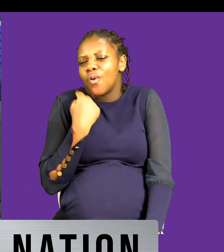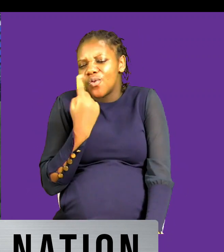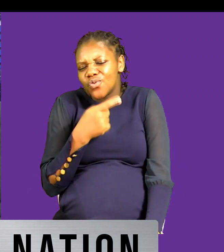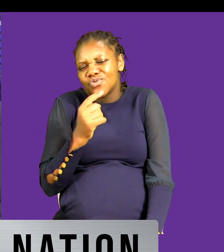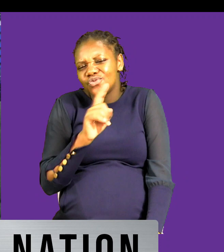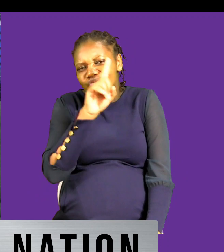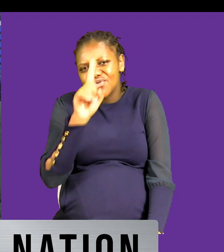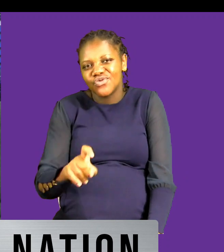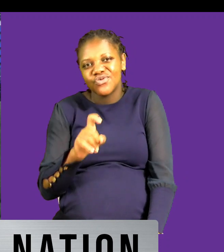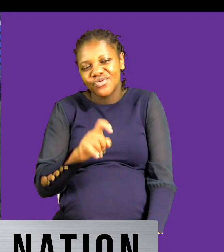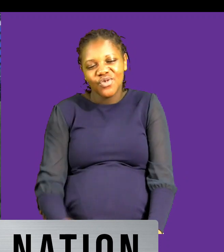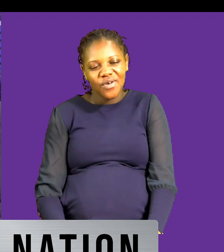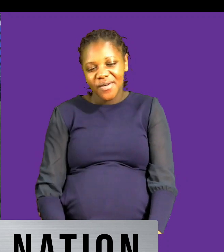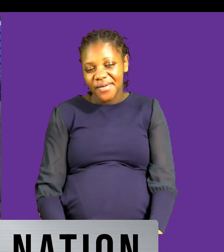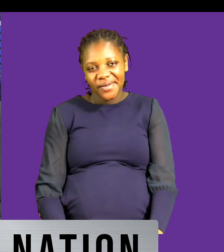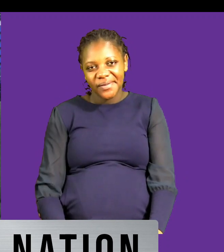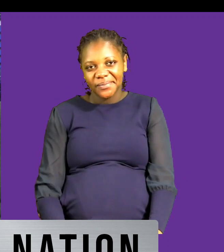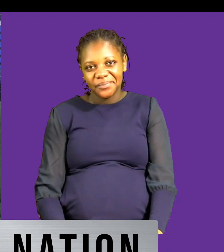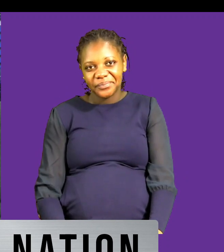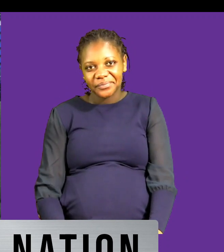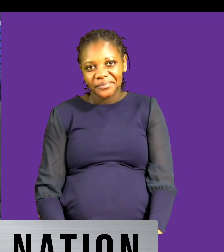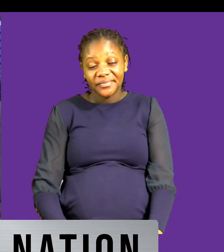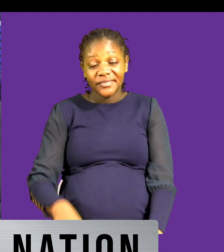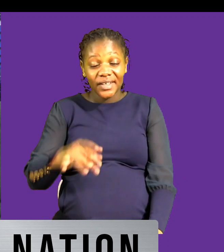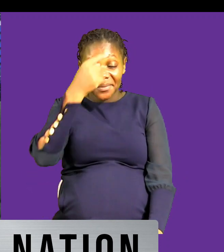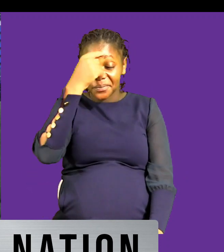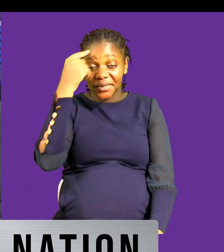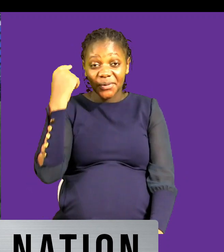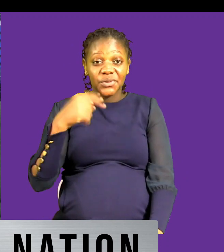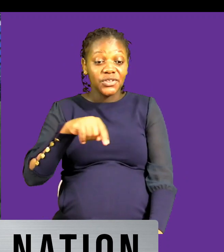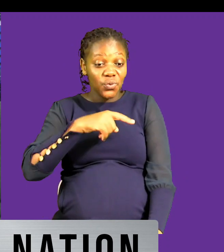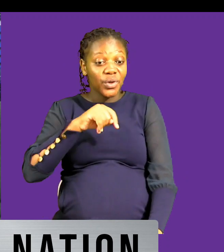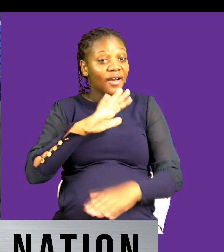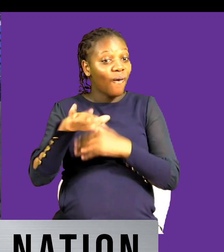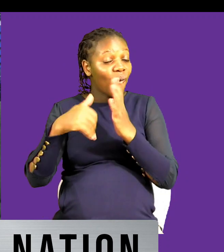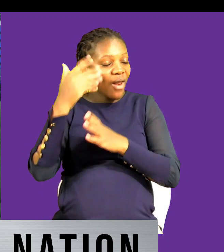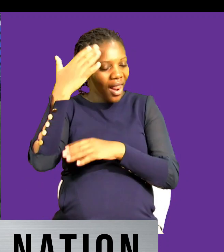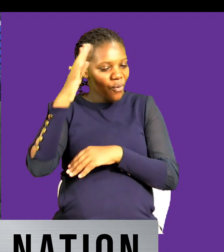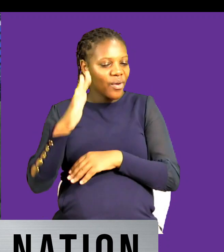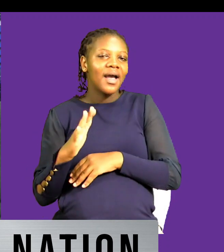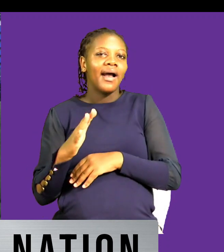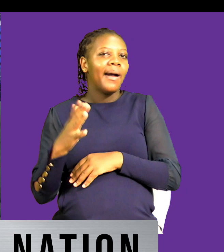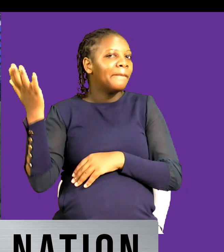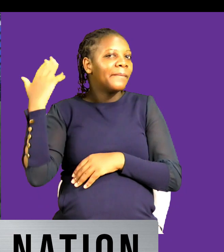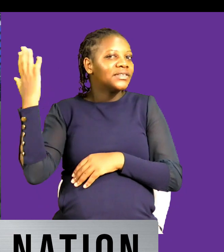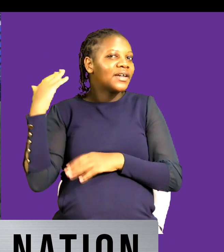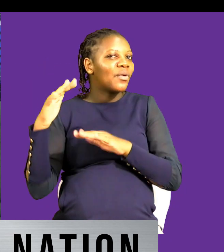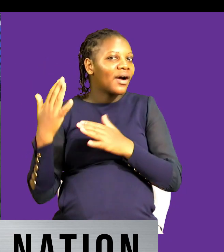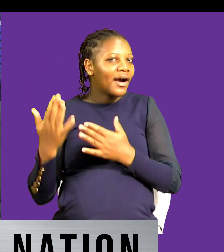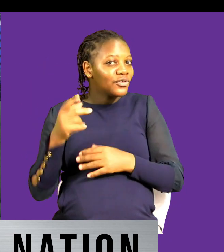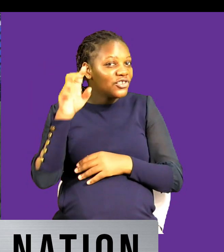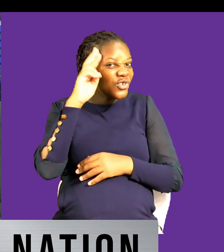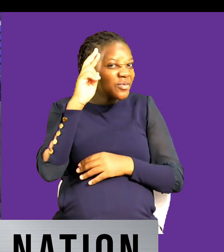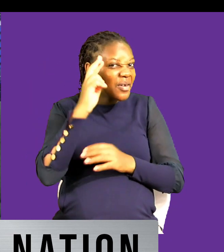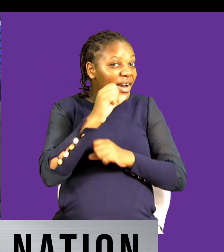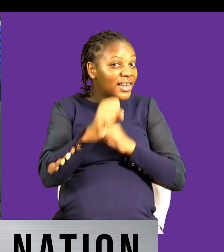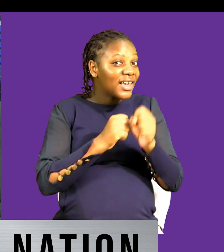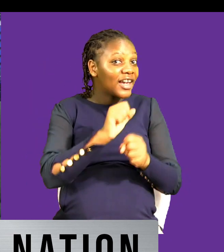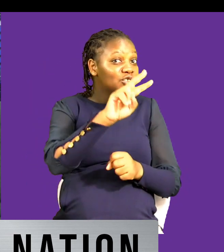their role. Yes. But we are aware of how things happened in the past. You remember 2005?